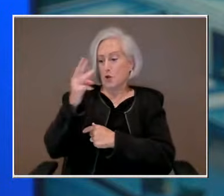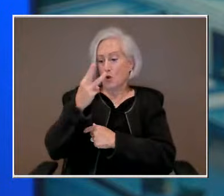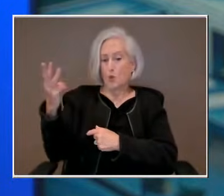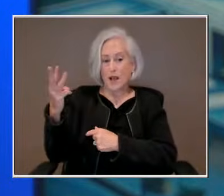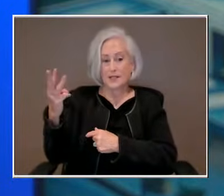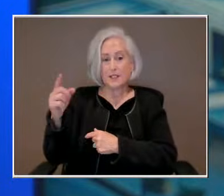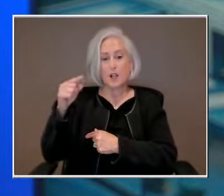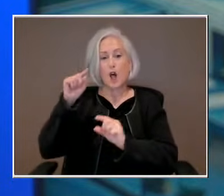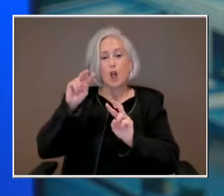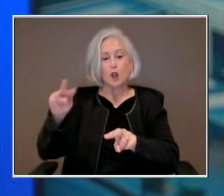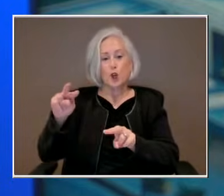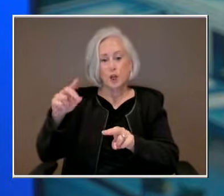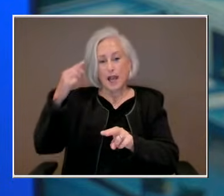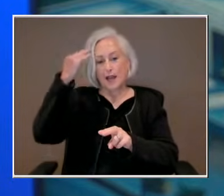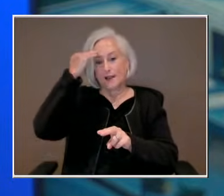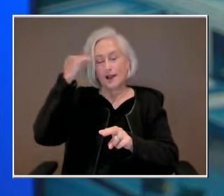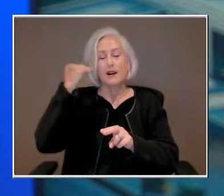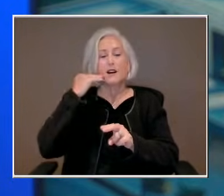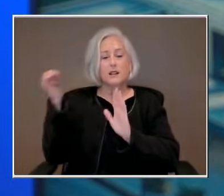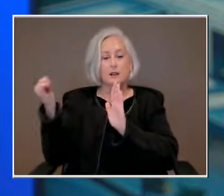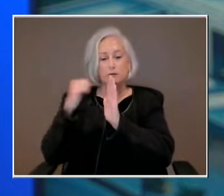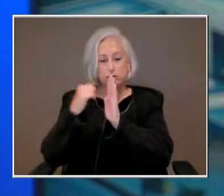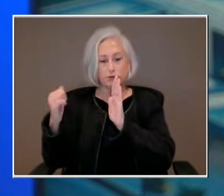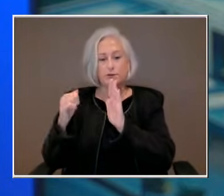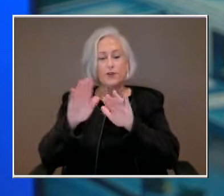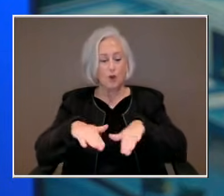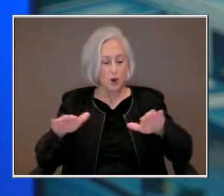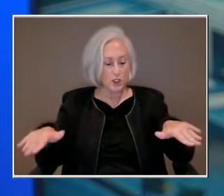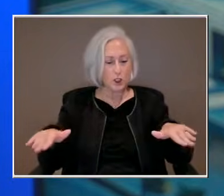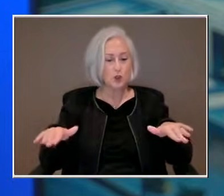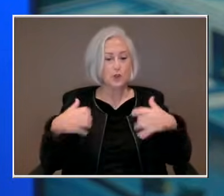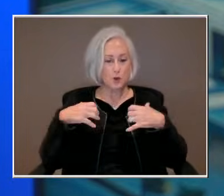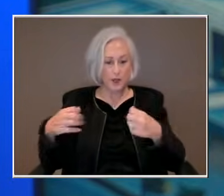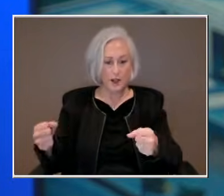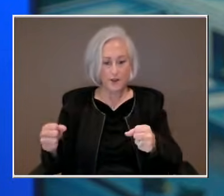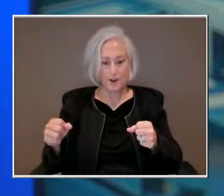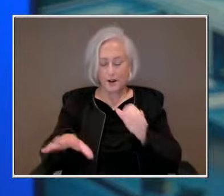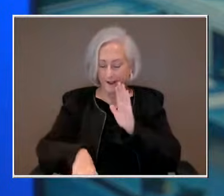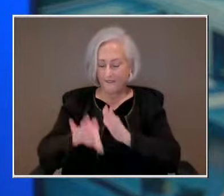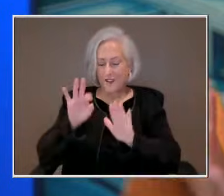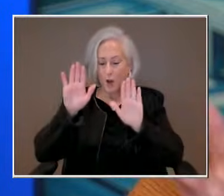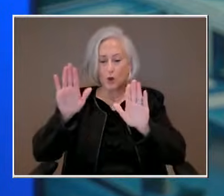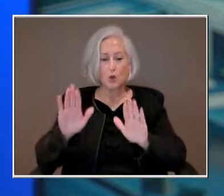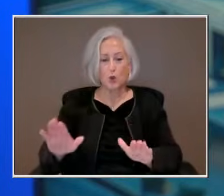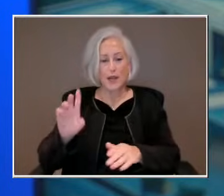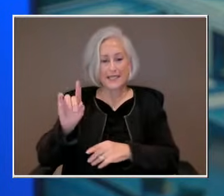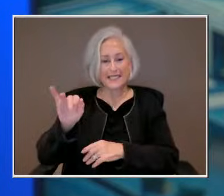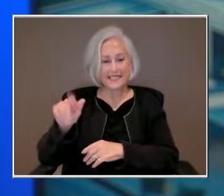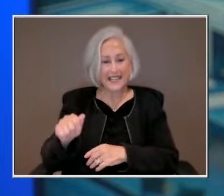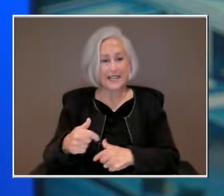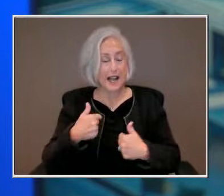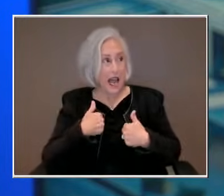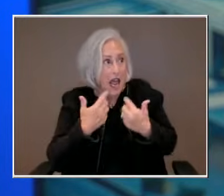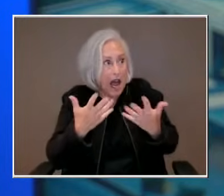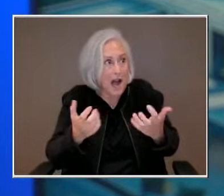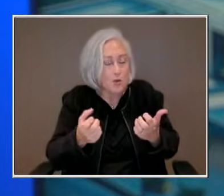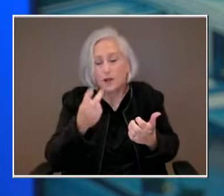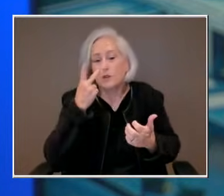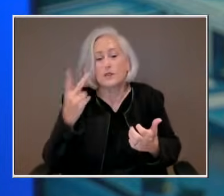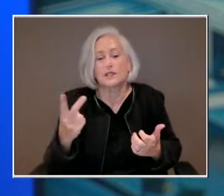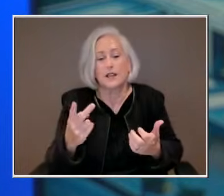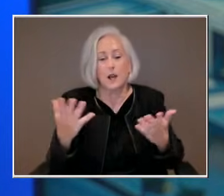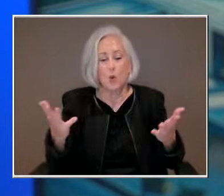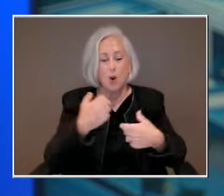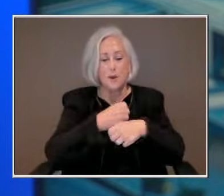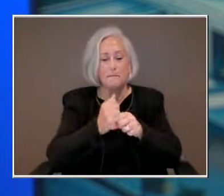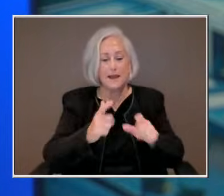in children using the system, found some really great data. So I wanted to see, with all the things that make our lives complicated as adults,